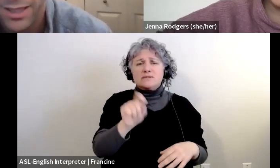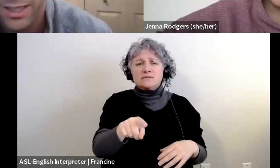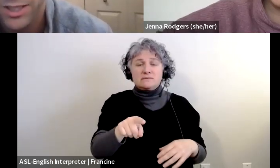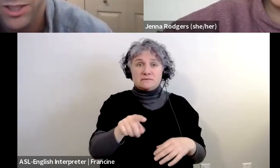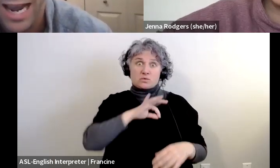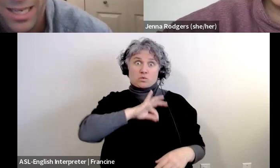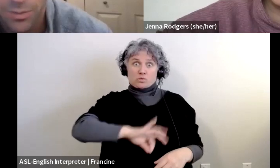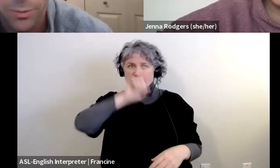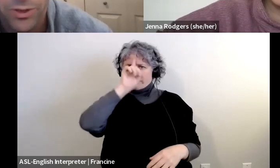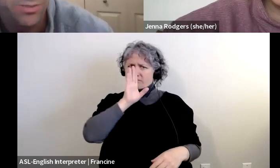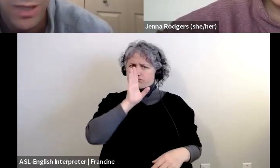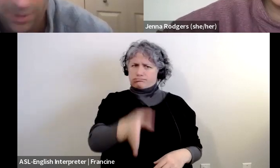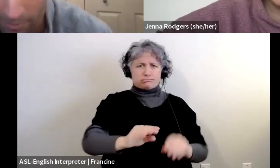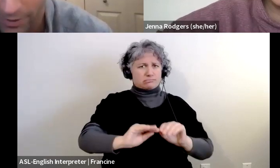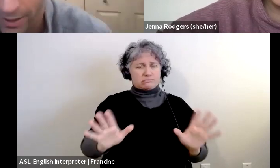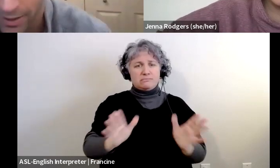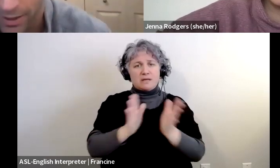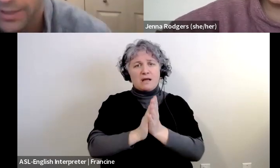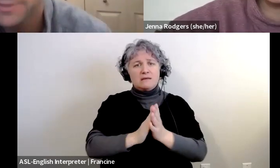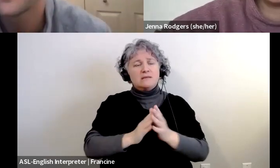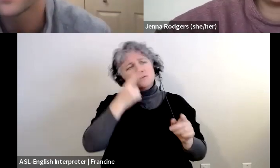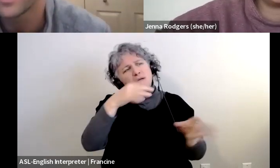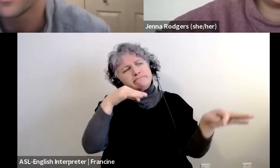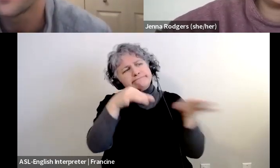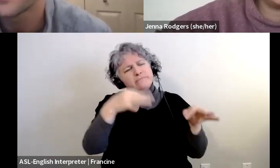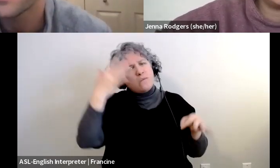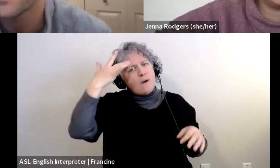direct, just to ask people to speak to something.